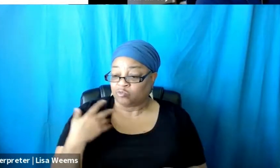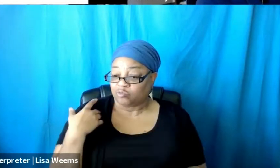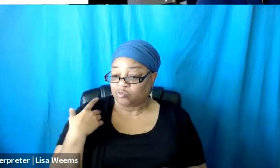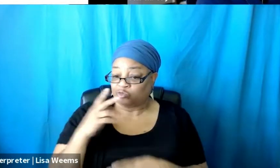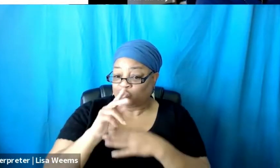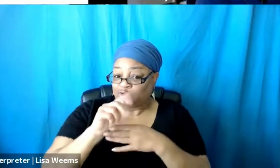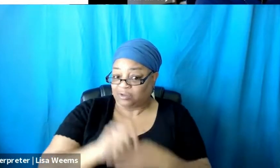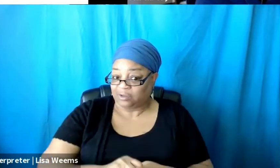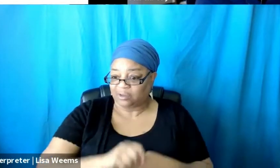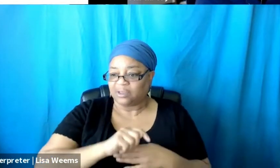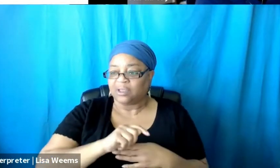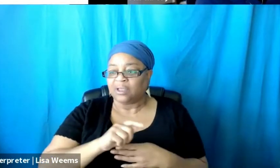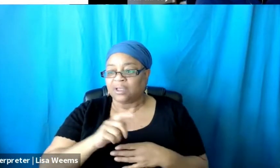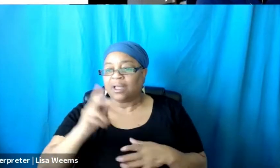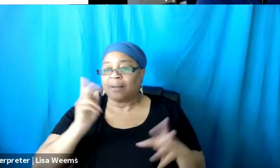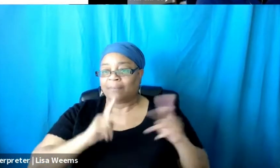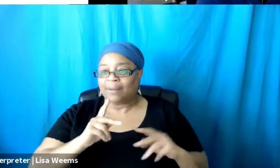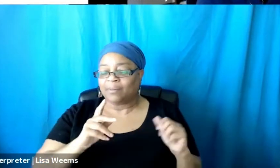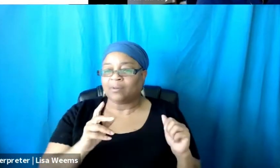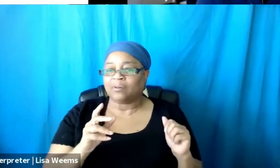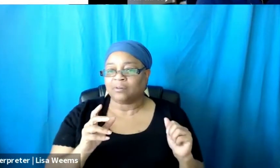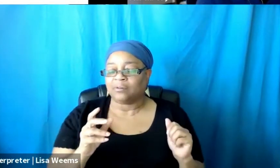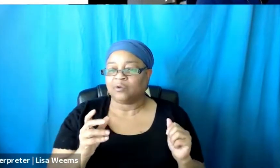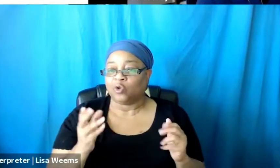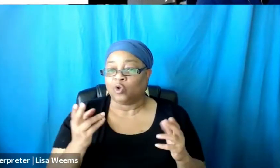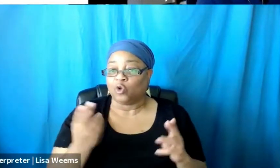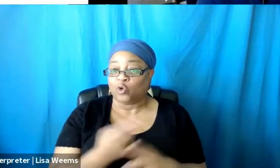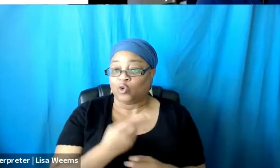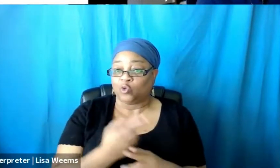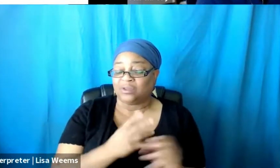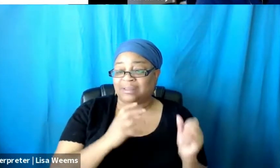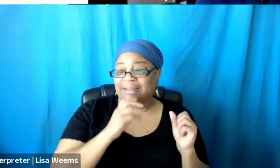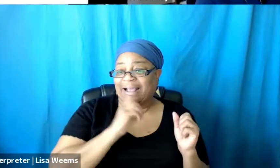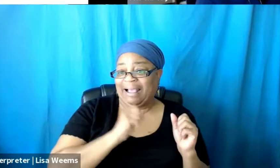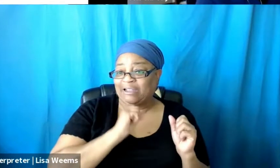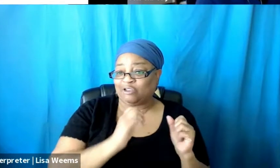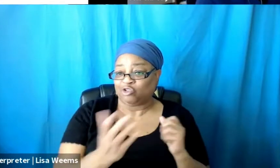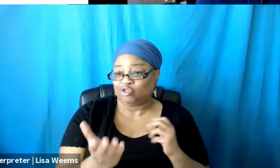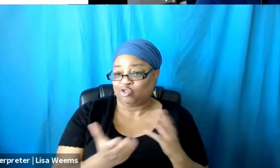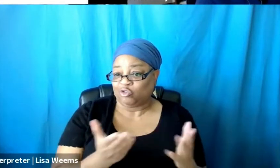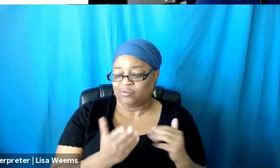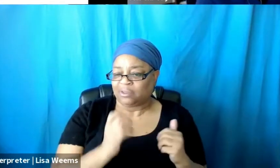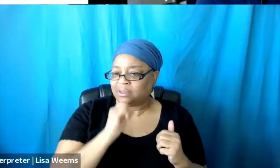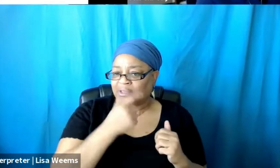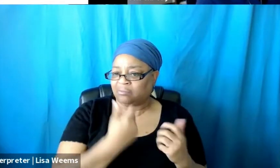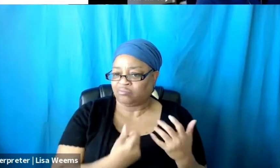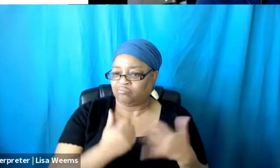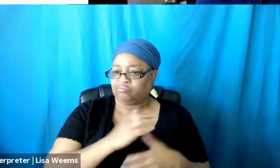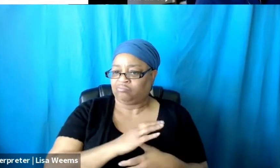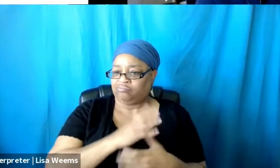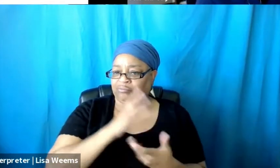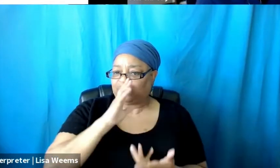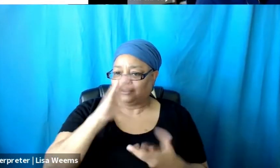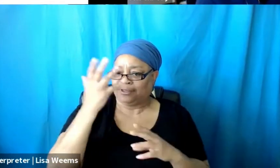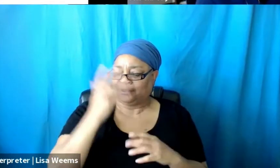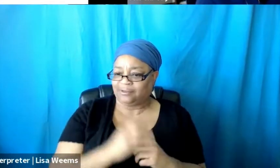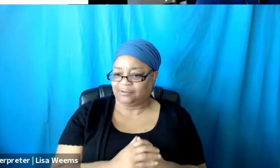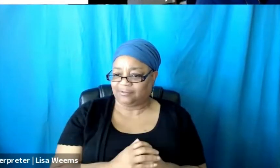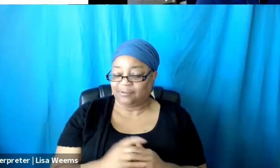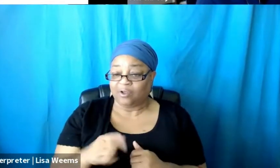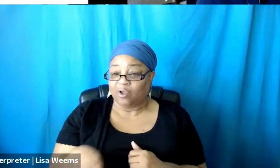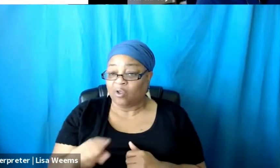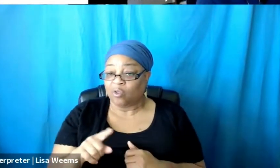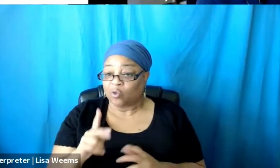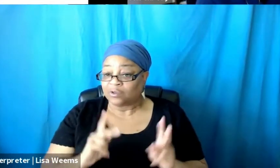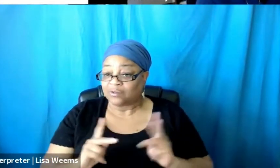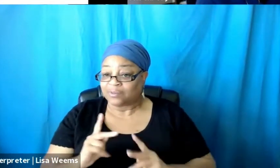didn't necessarily prioritize disasters, and conversely, those in emergency management didn't tailor